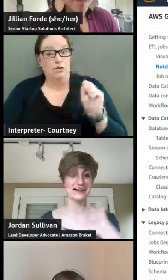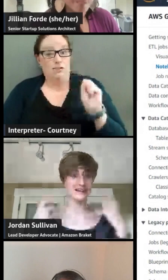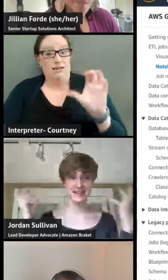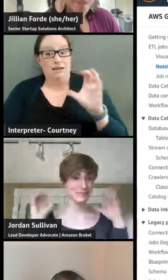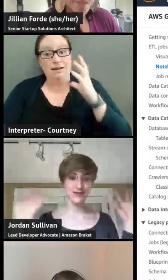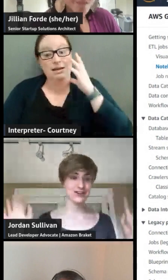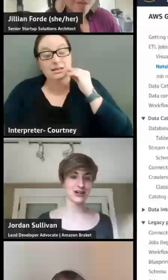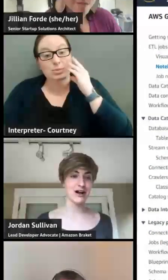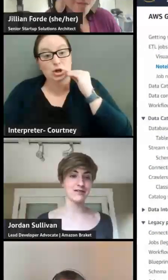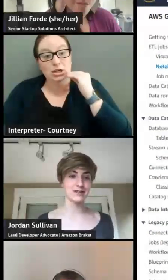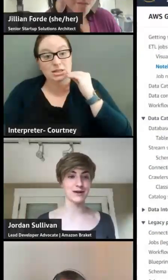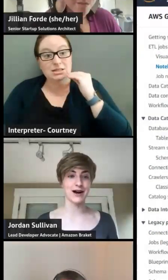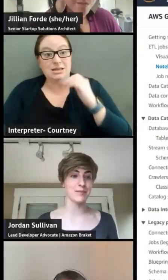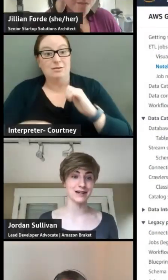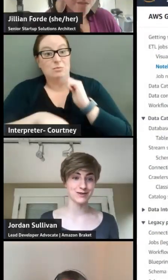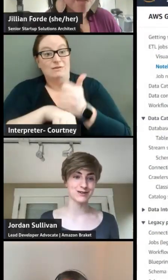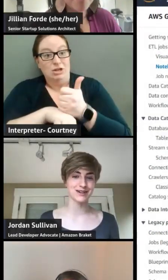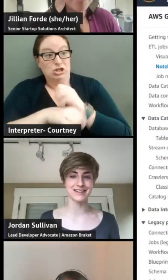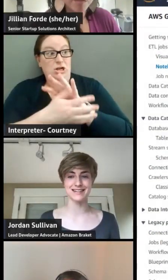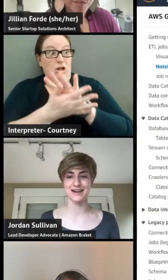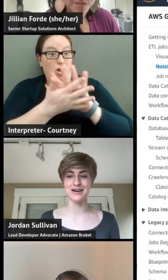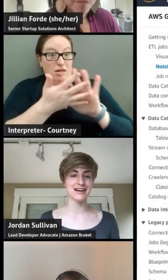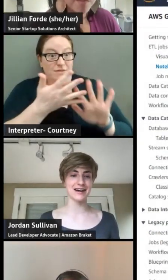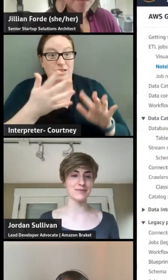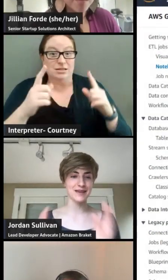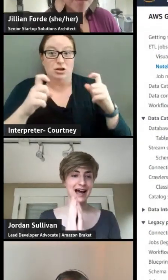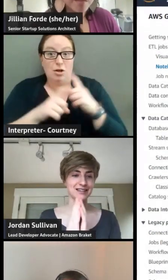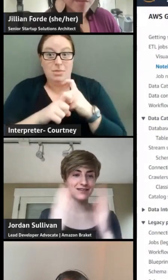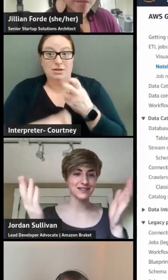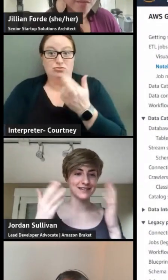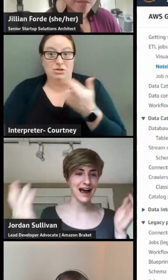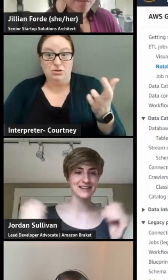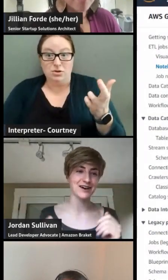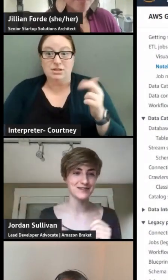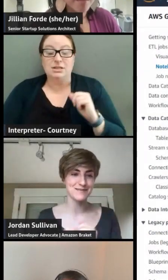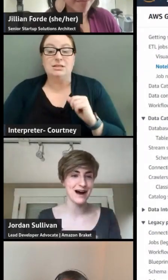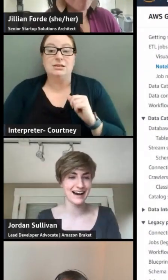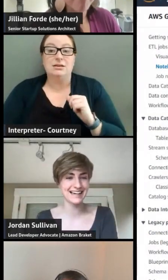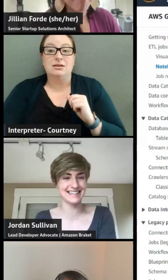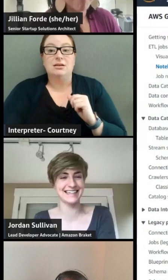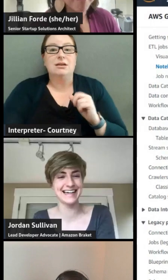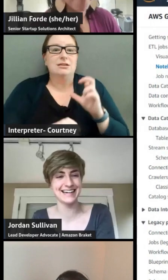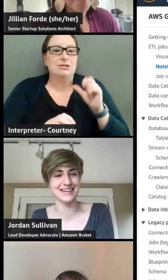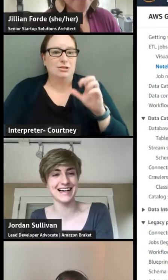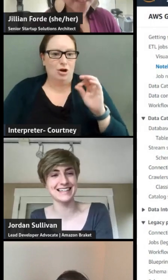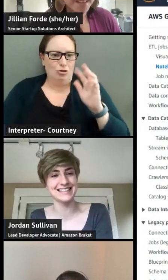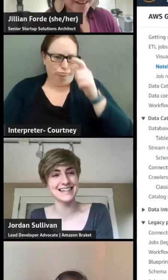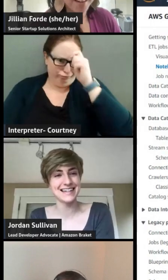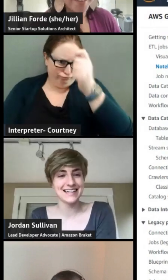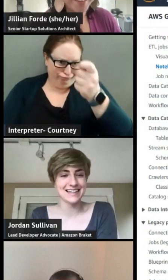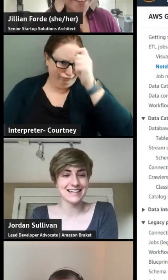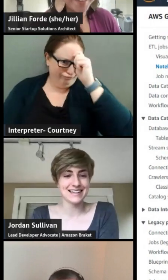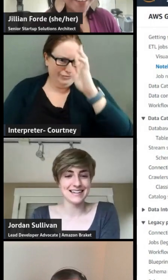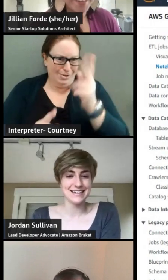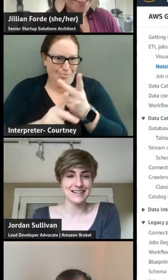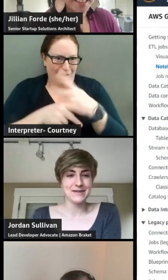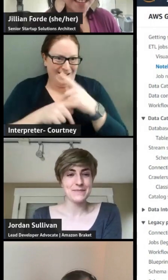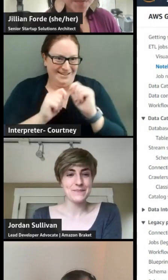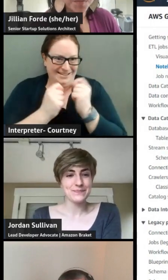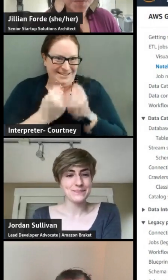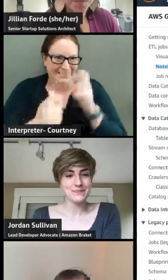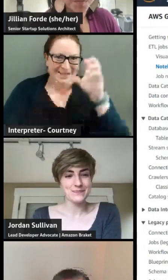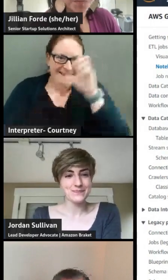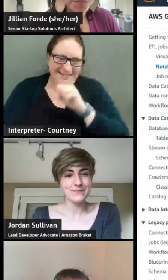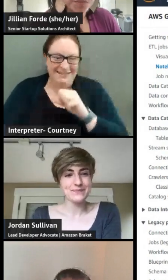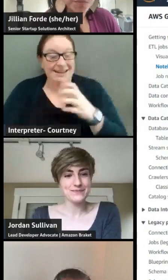of provisioning all of these really complex resources. So hats off to the product team, I guess. Yeah. And Jordan, you